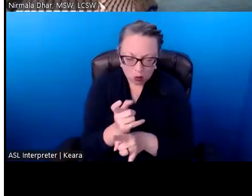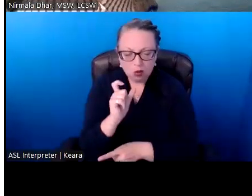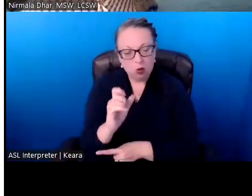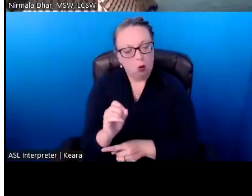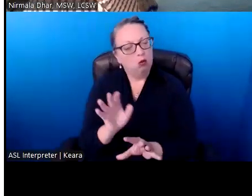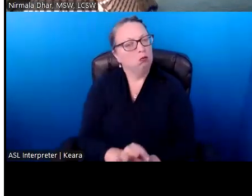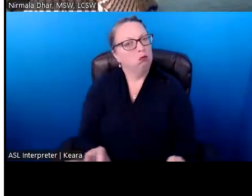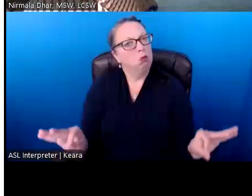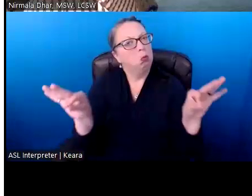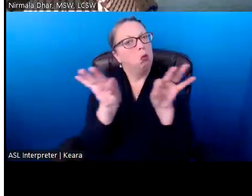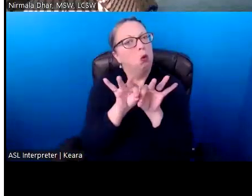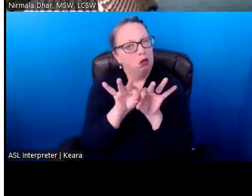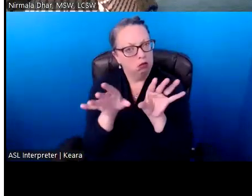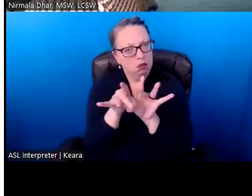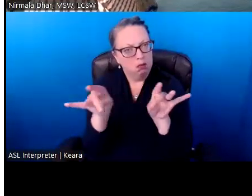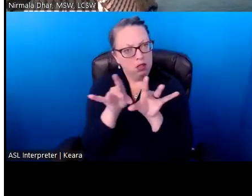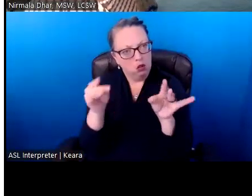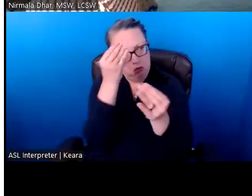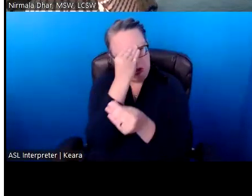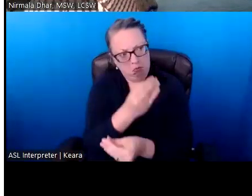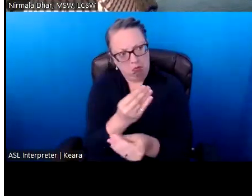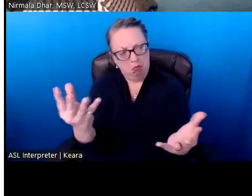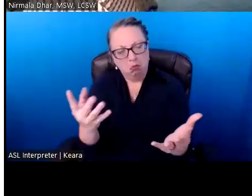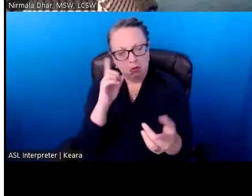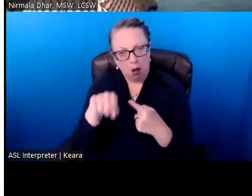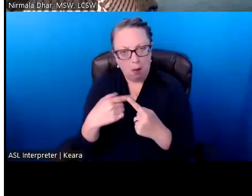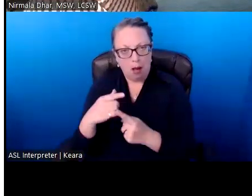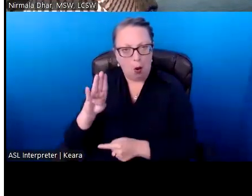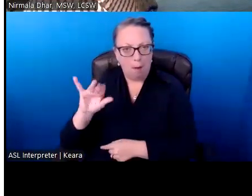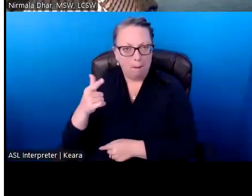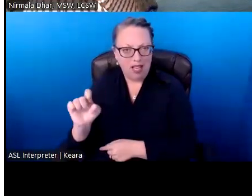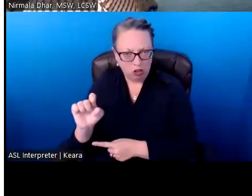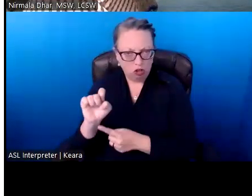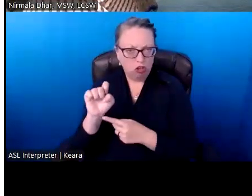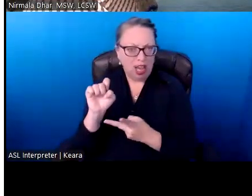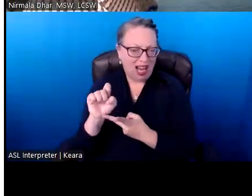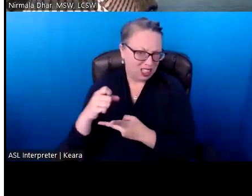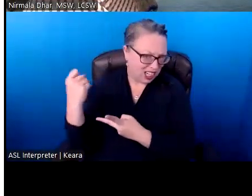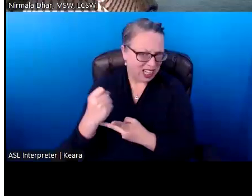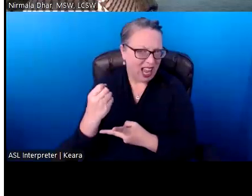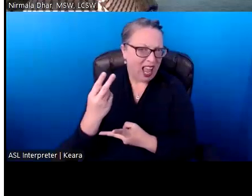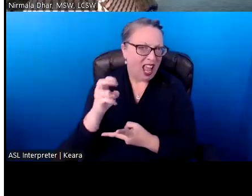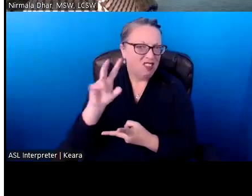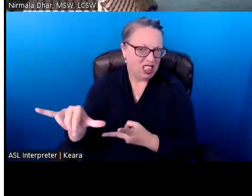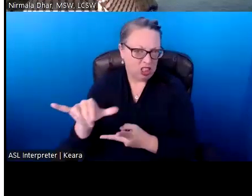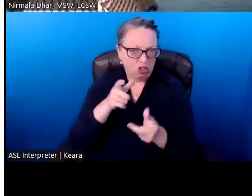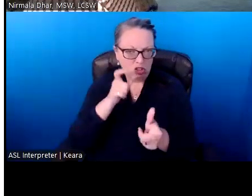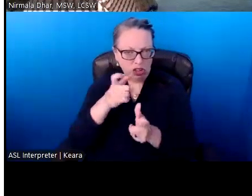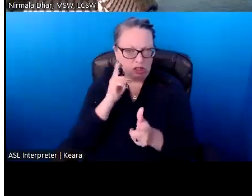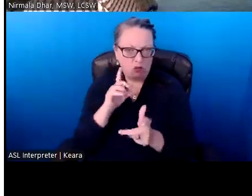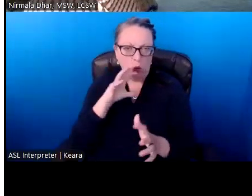this message out on binge drinking and heavy drinking for older adults. Next slide, please.